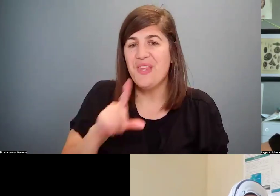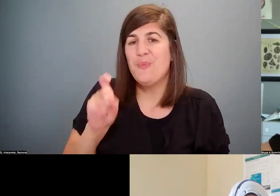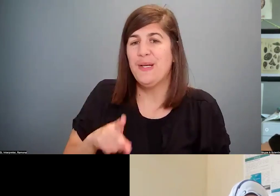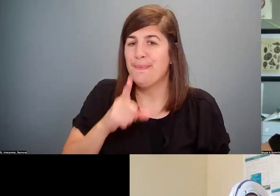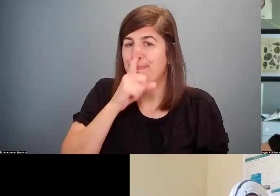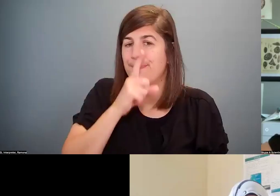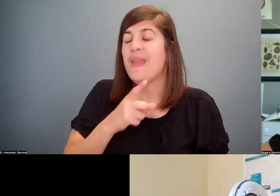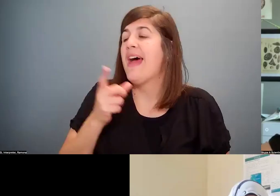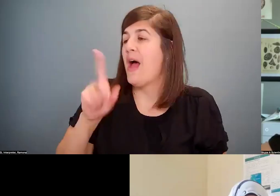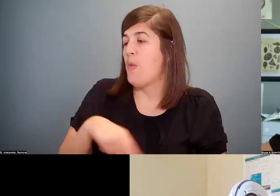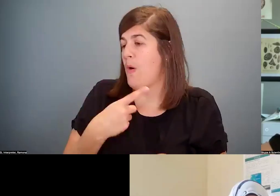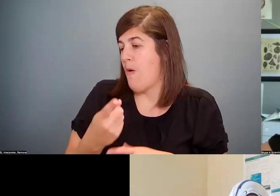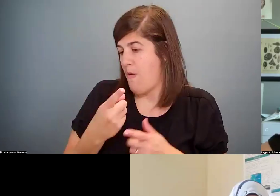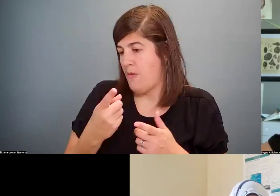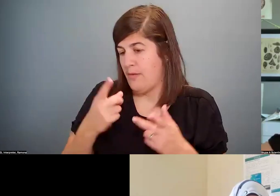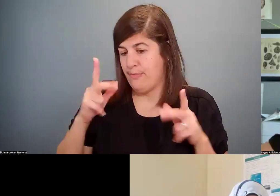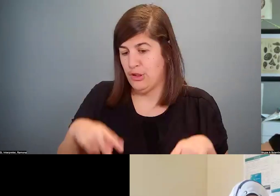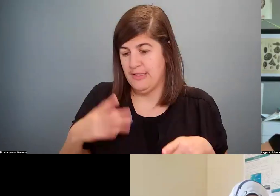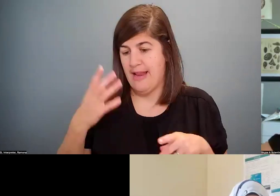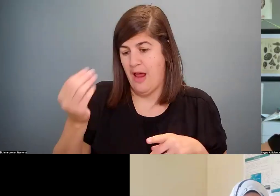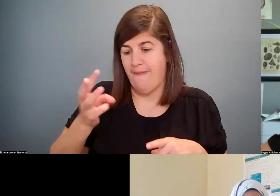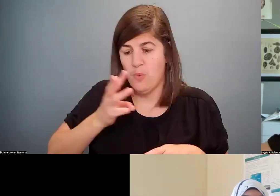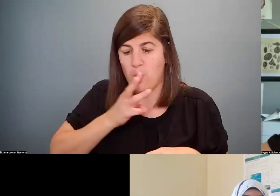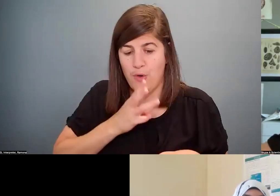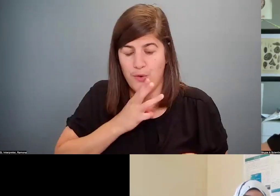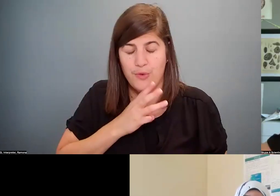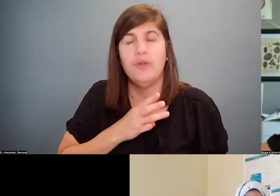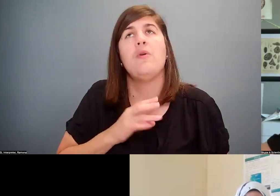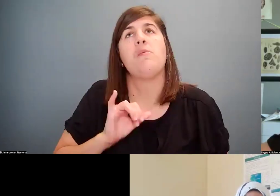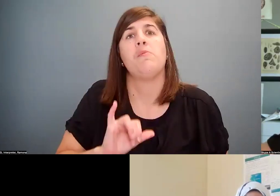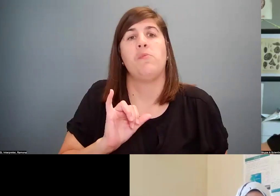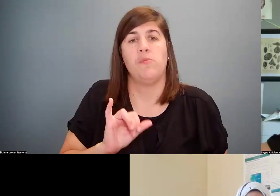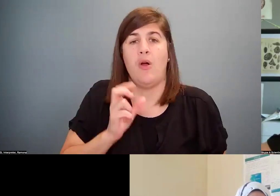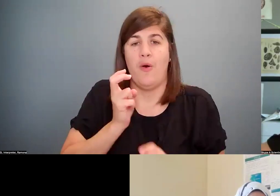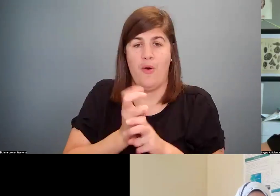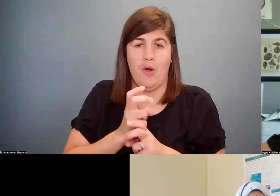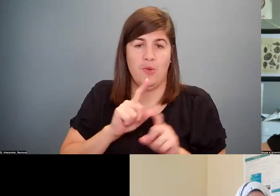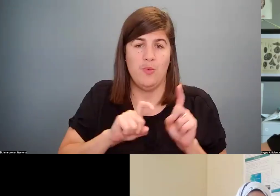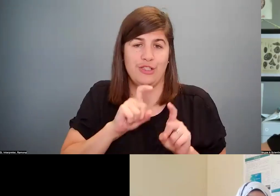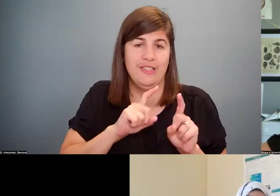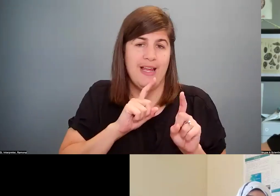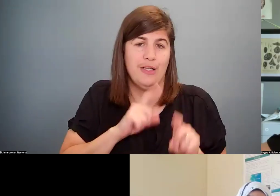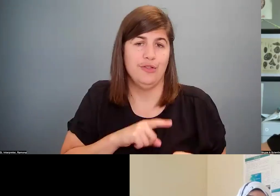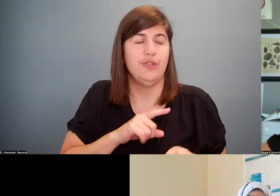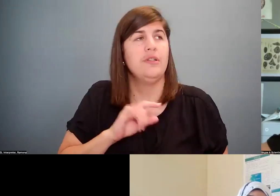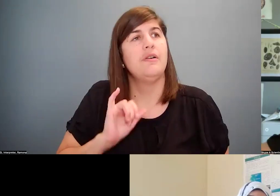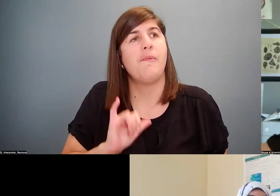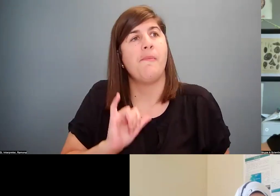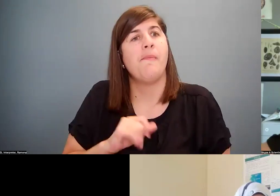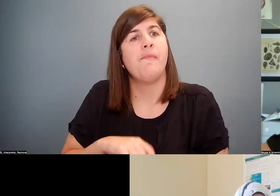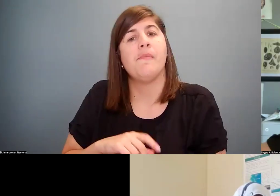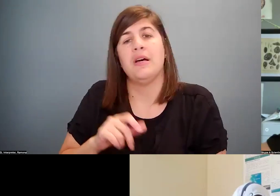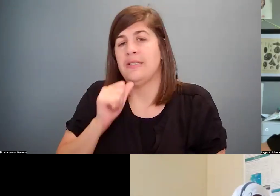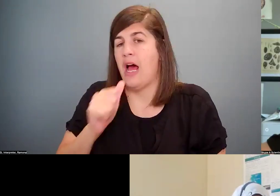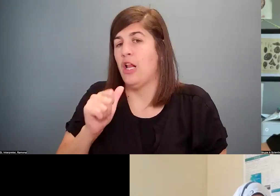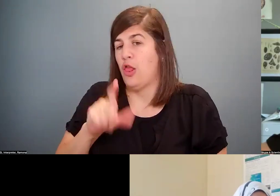attendee is, how long can a whale be out of the water? Ooh, that's a really hard question to answer. So not